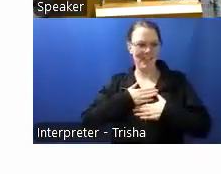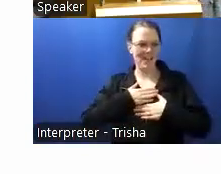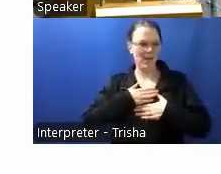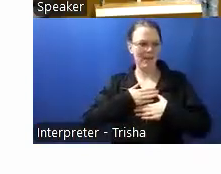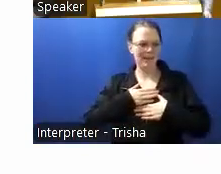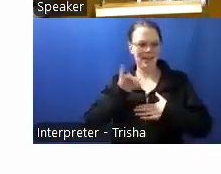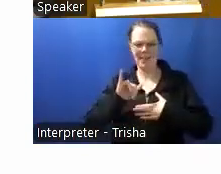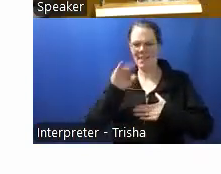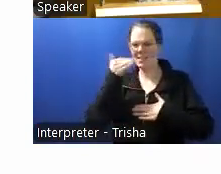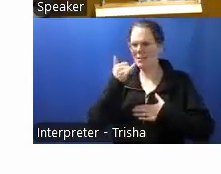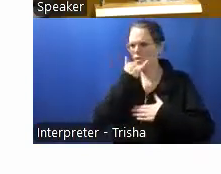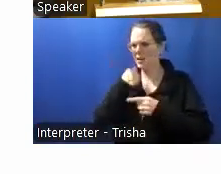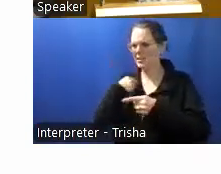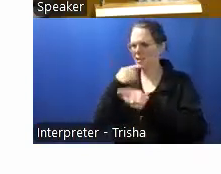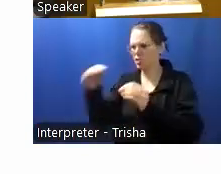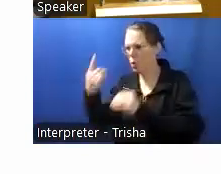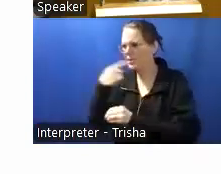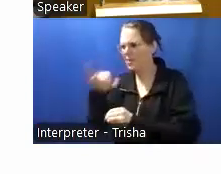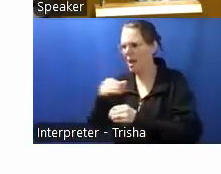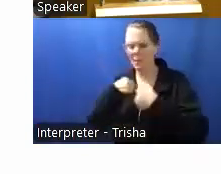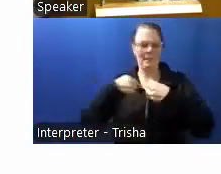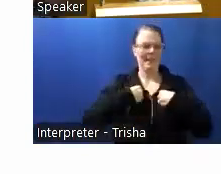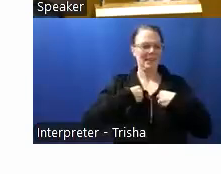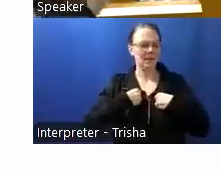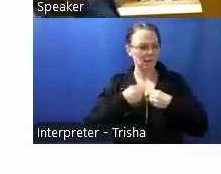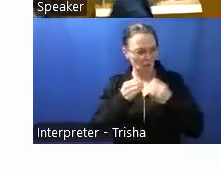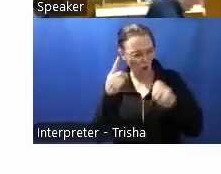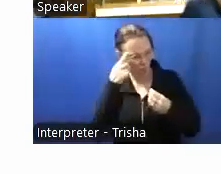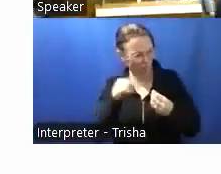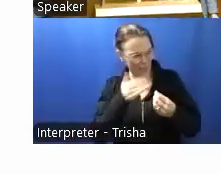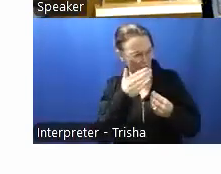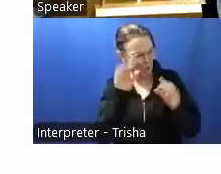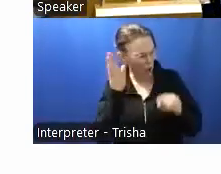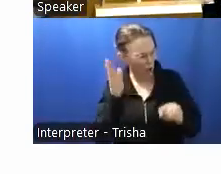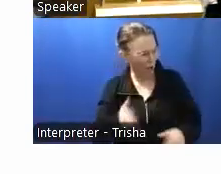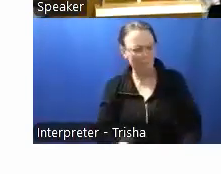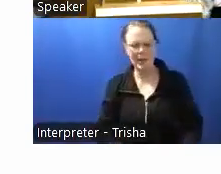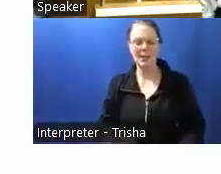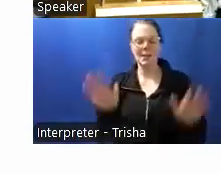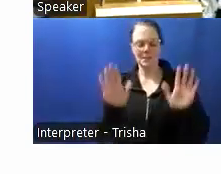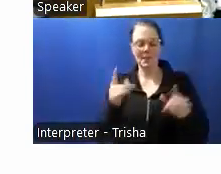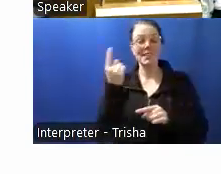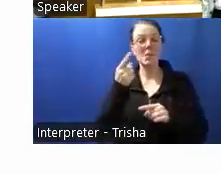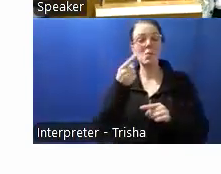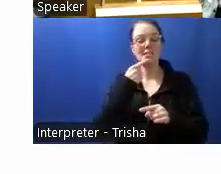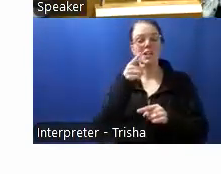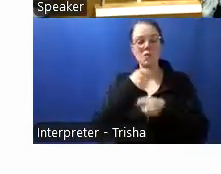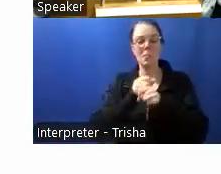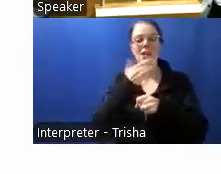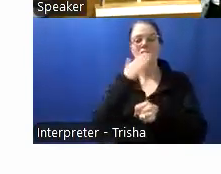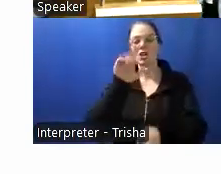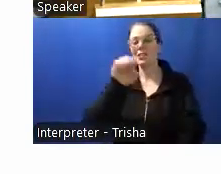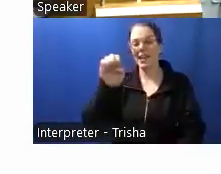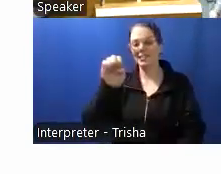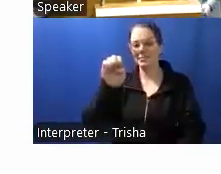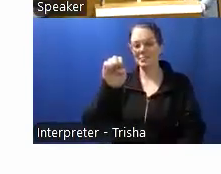Okay. Thanks for pointing out that nobody said it, but okay, what's the rest of the comment? Somebody said you made a good case. Let me start with that.